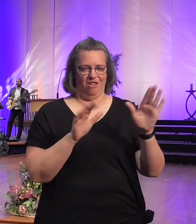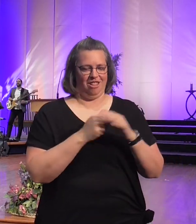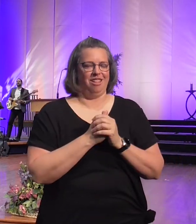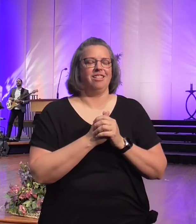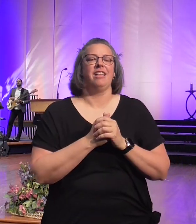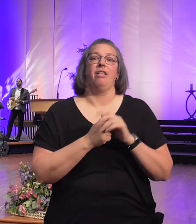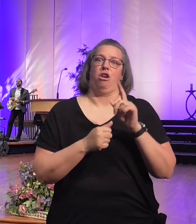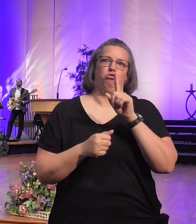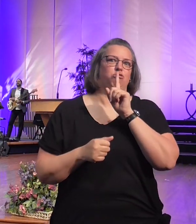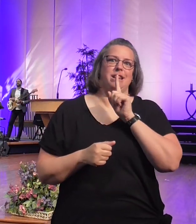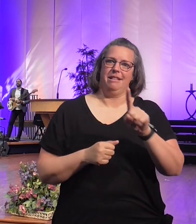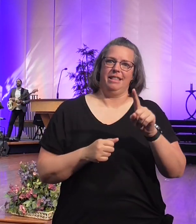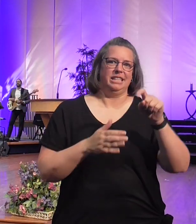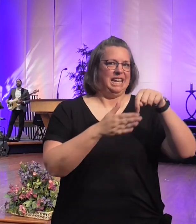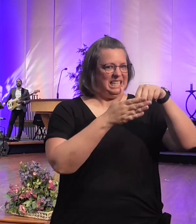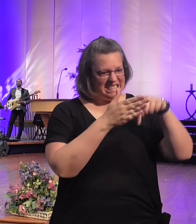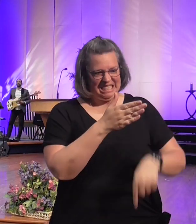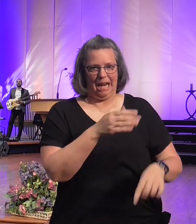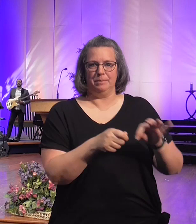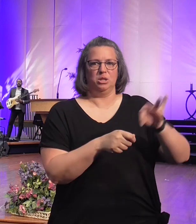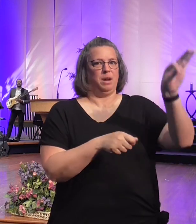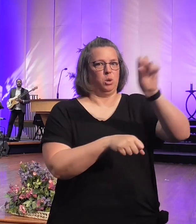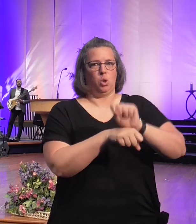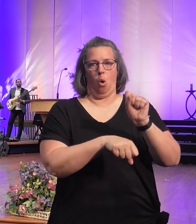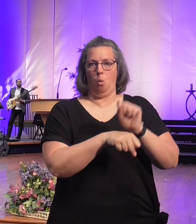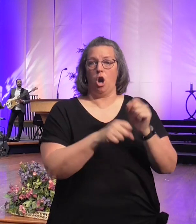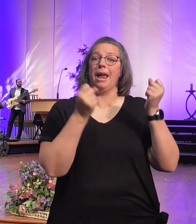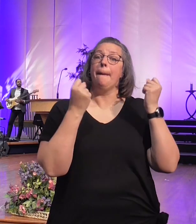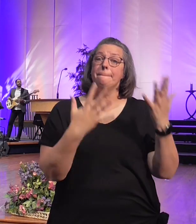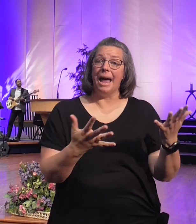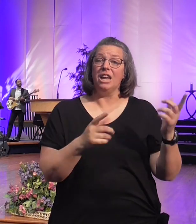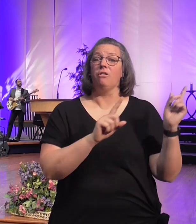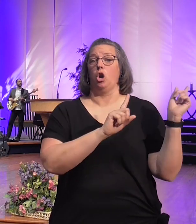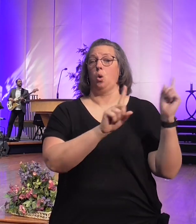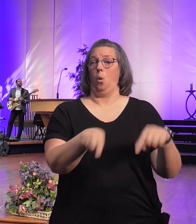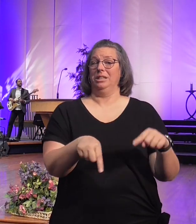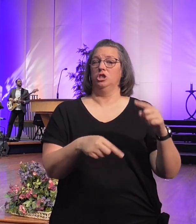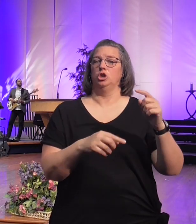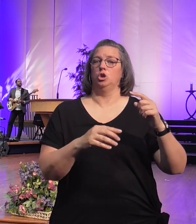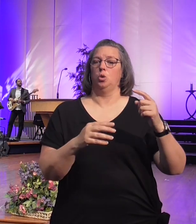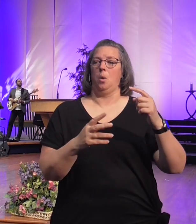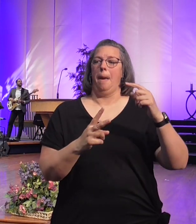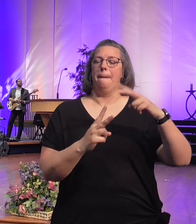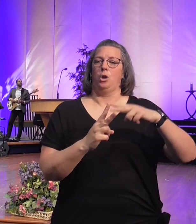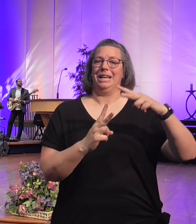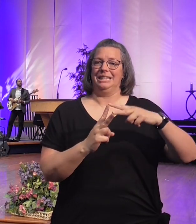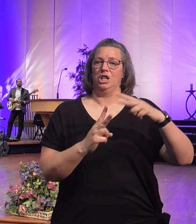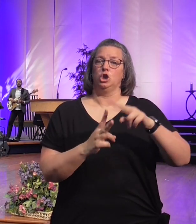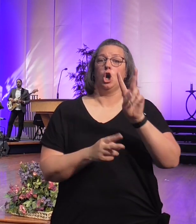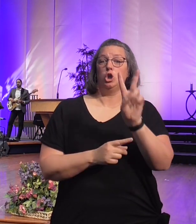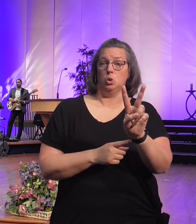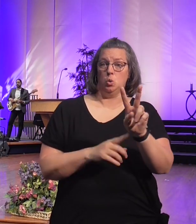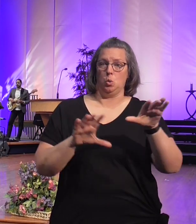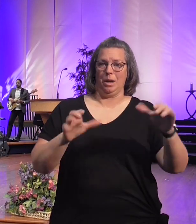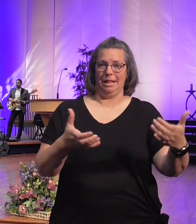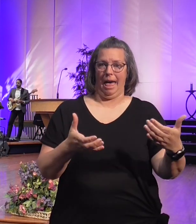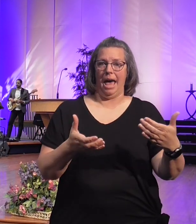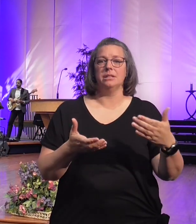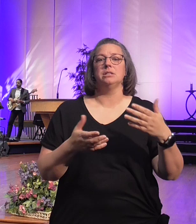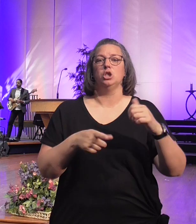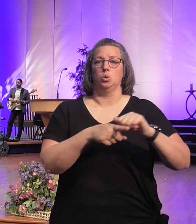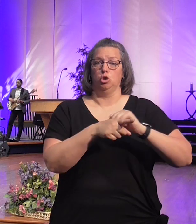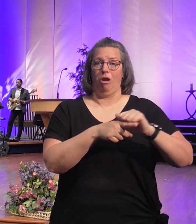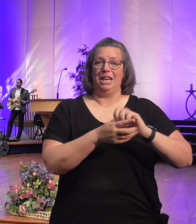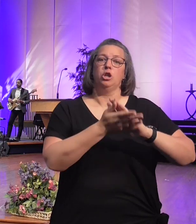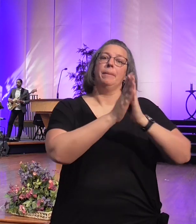They did brilliant, deep spiritual work. A number of them are going on to Practitioner 2 class to now train to become a practitioner